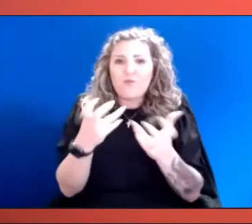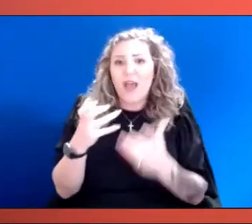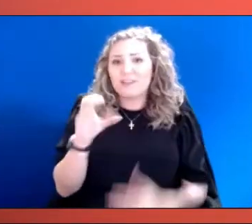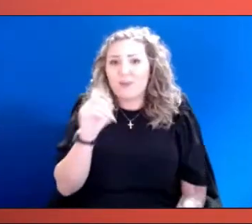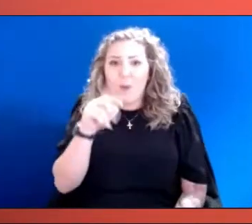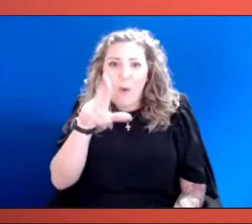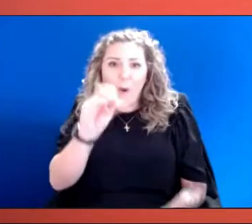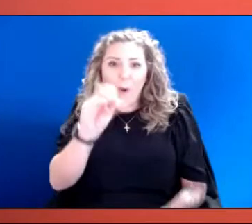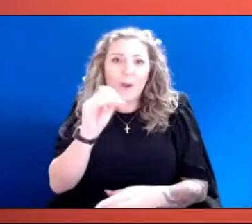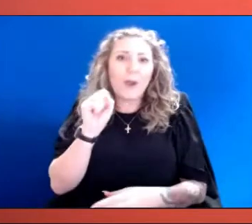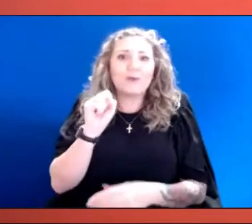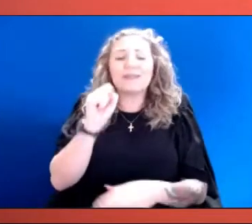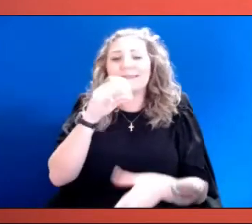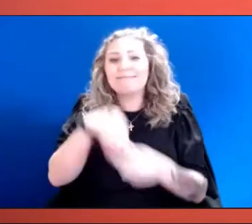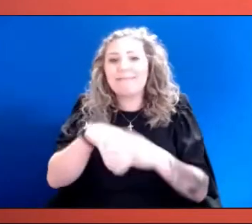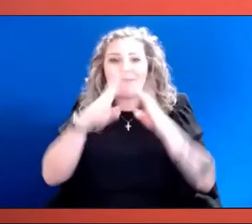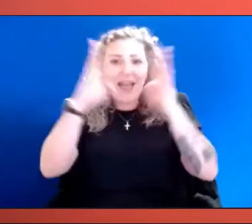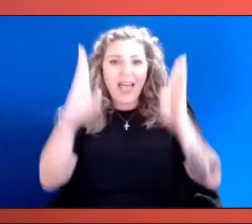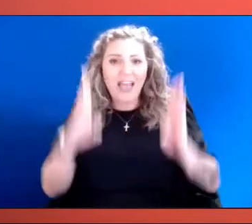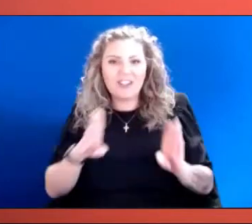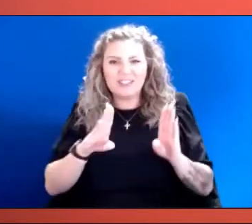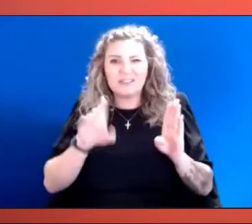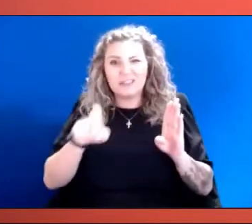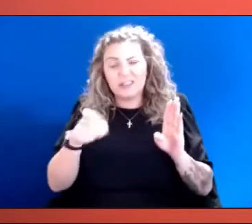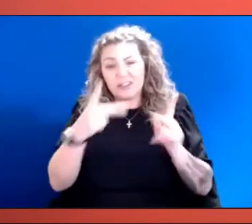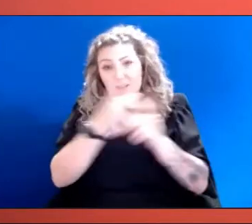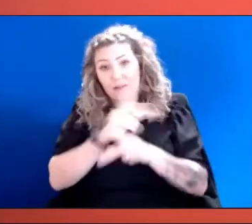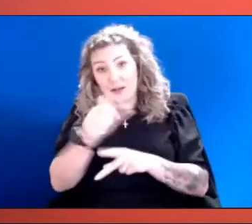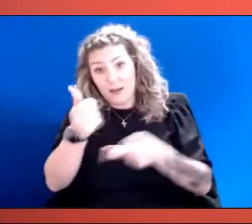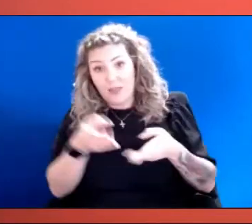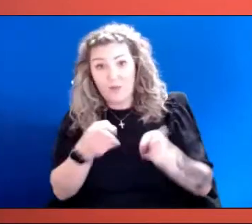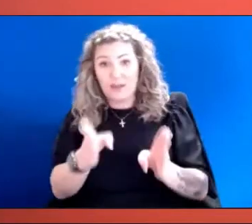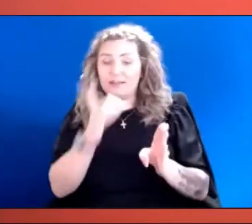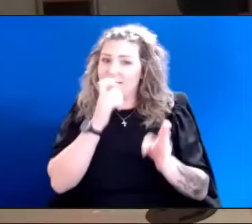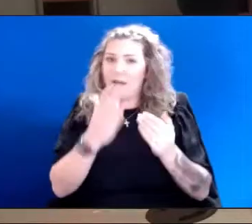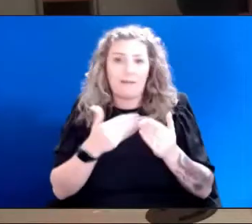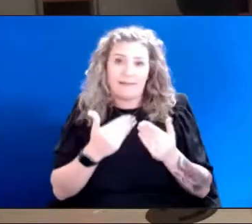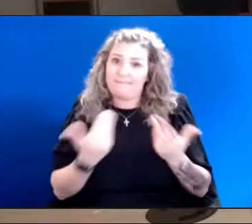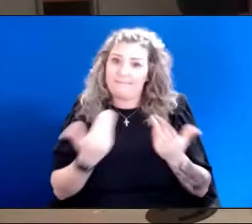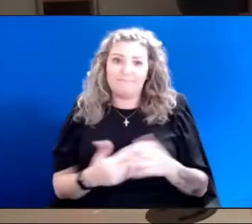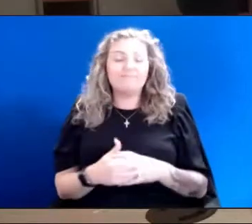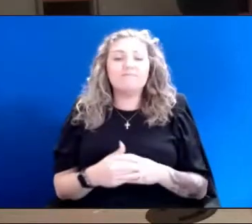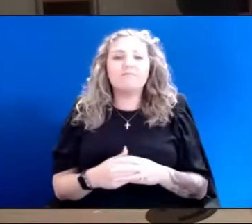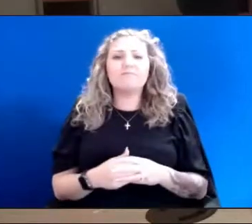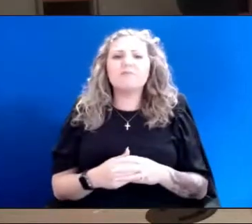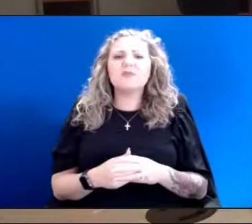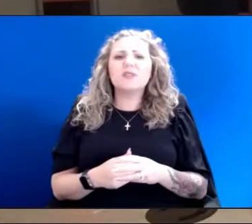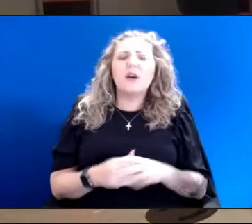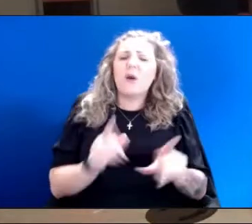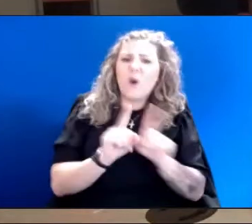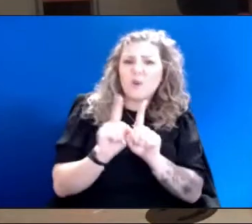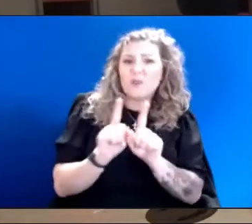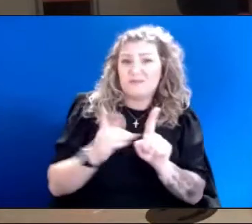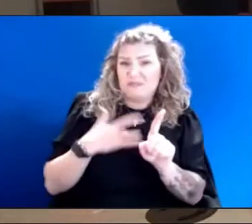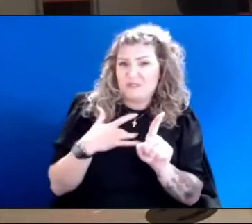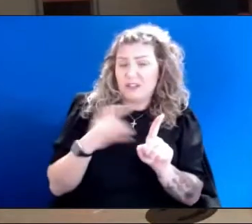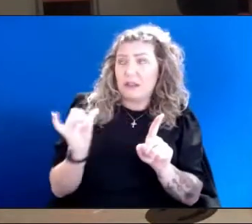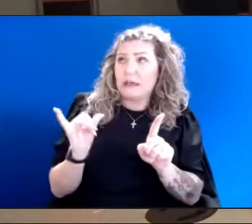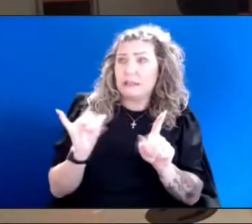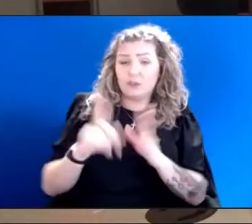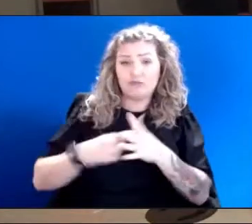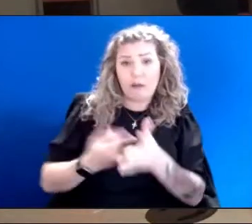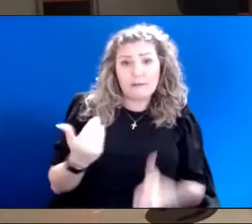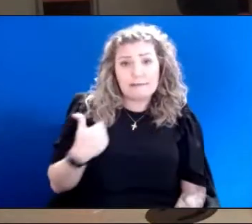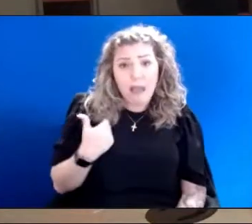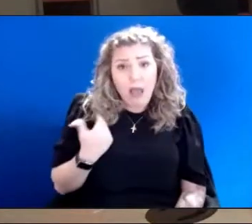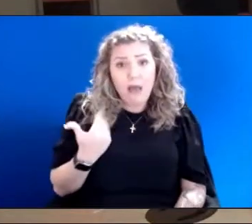and so you have to find other ways to deal with that, and it's not easy. I feel like it also starts young in school, Dr.